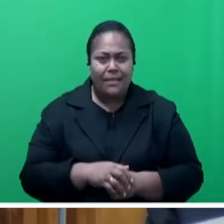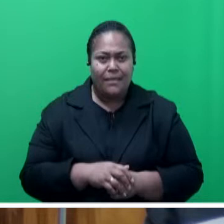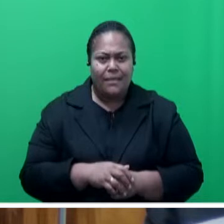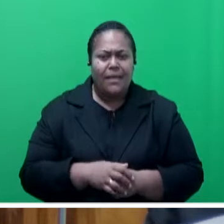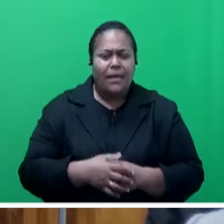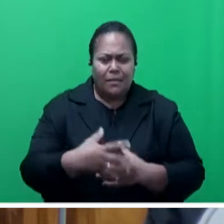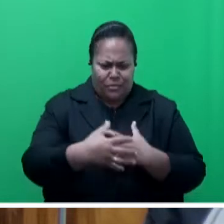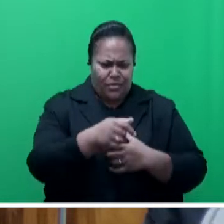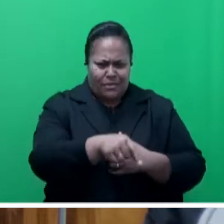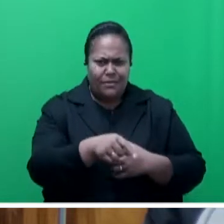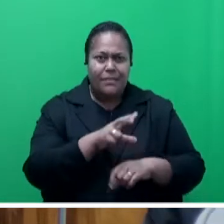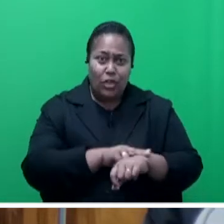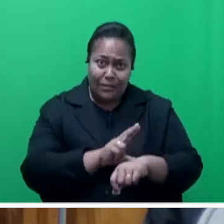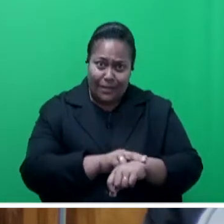intensive